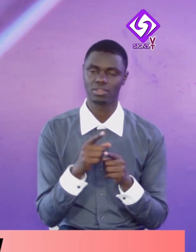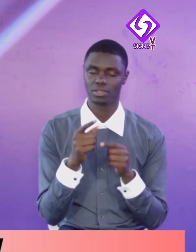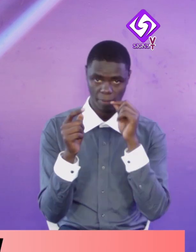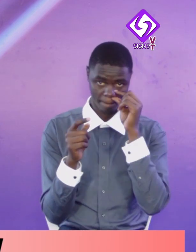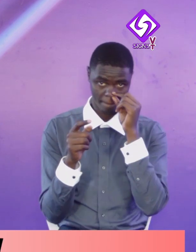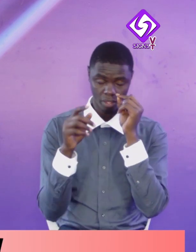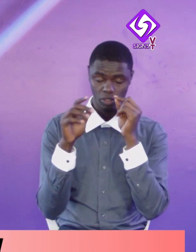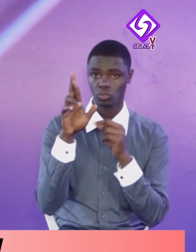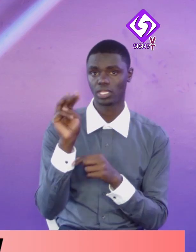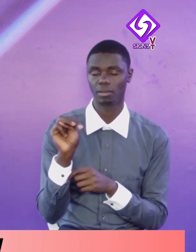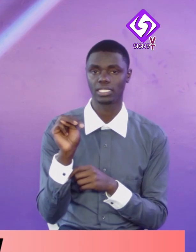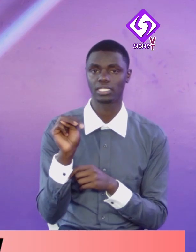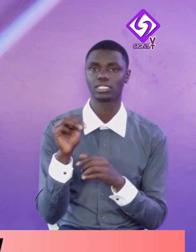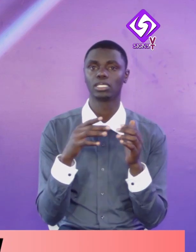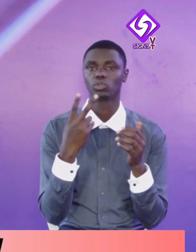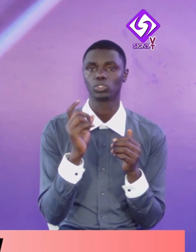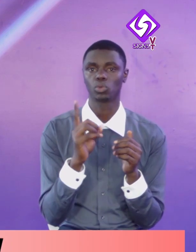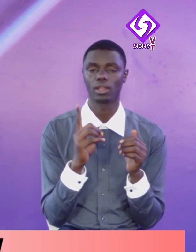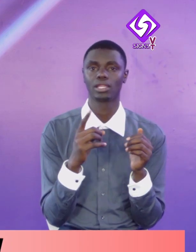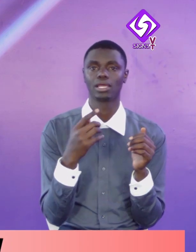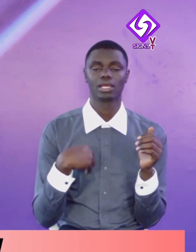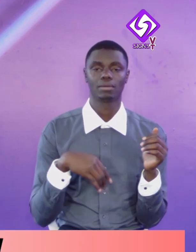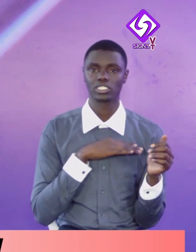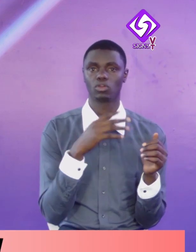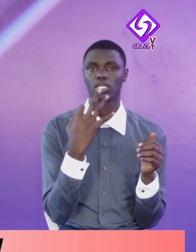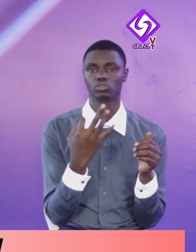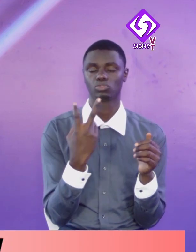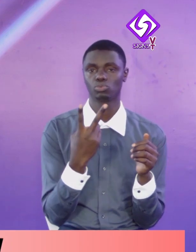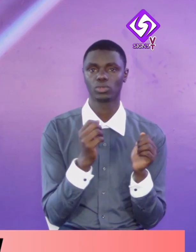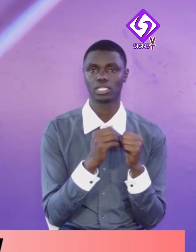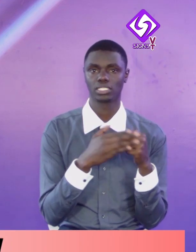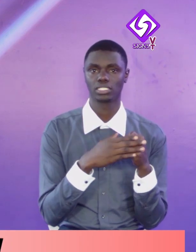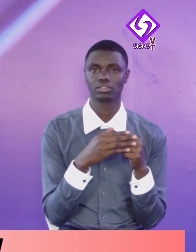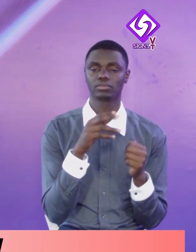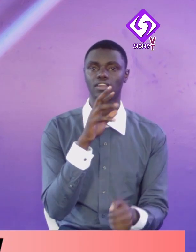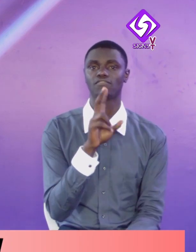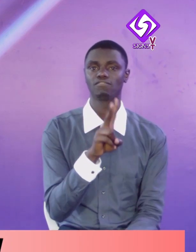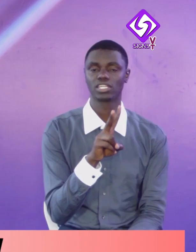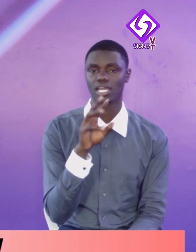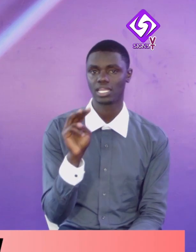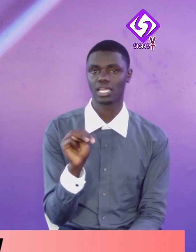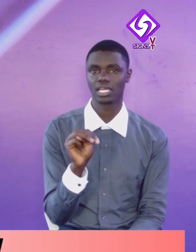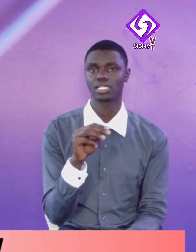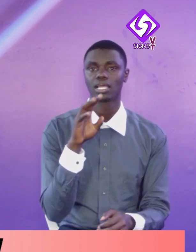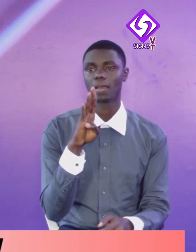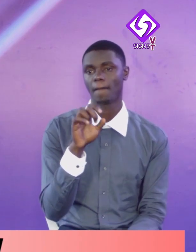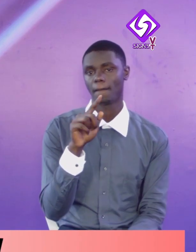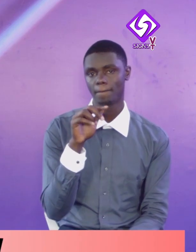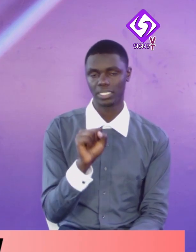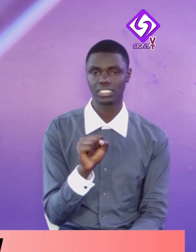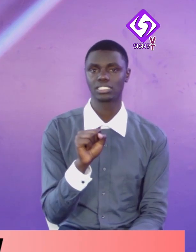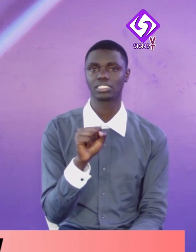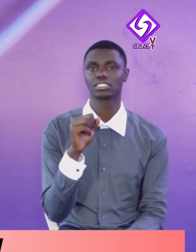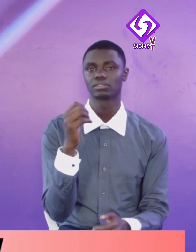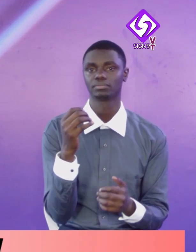points. Barcelona is second with 19 points. Villarreal is third with 16 points. Real Betis fourth with 15 points. Athletic